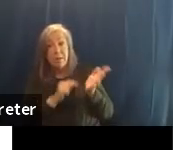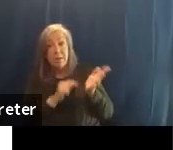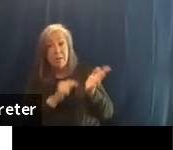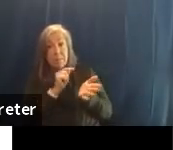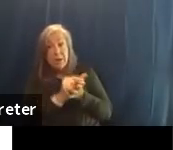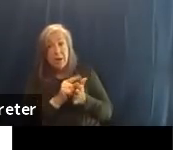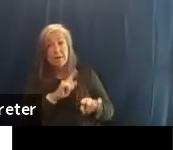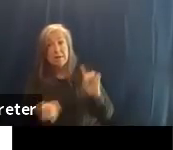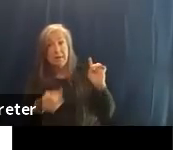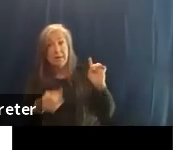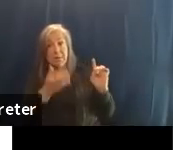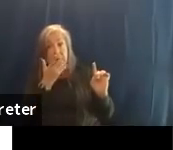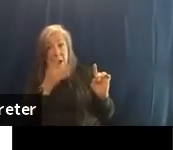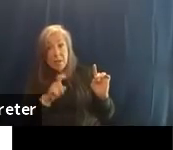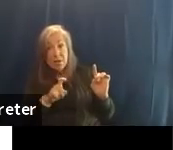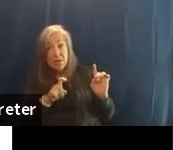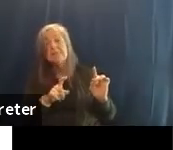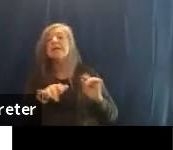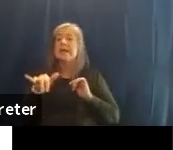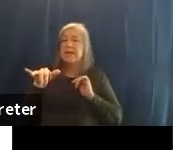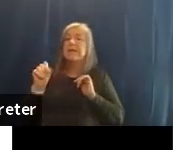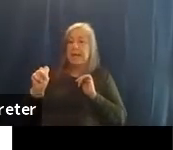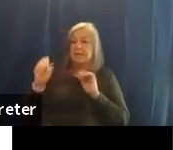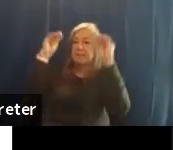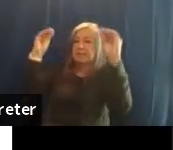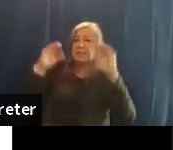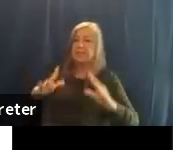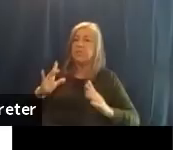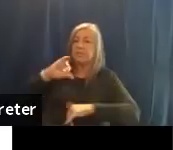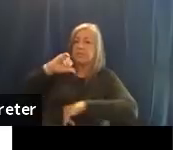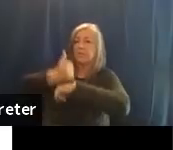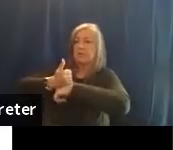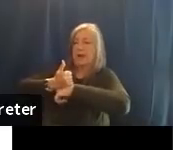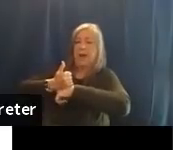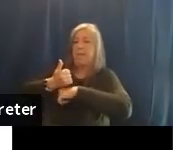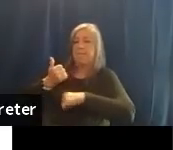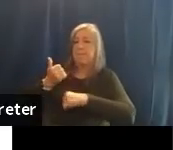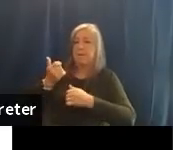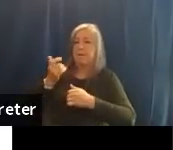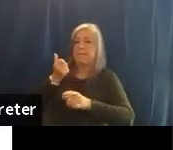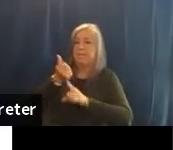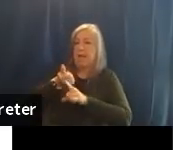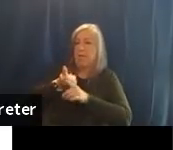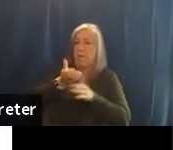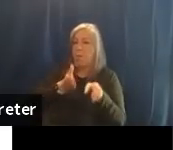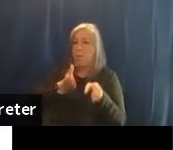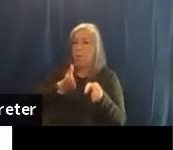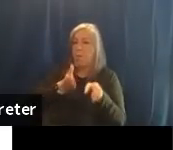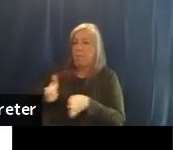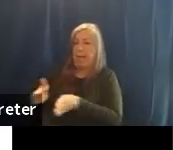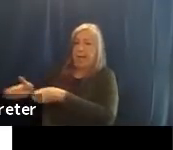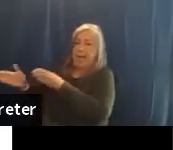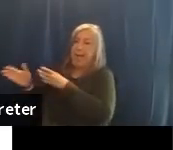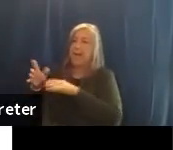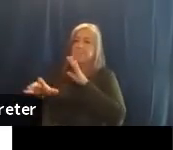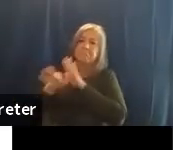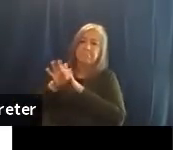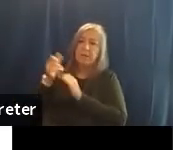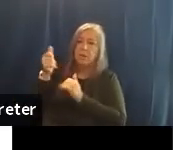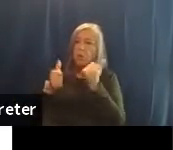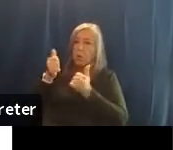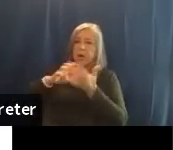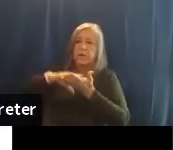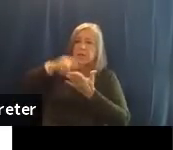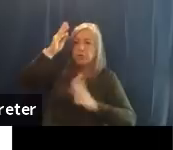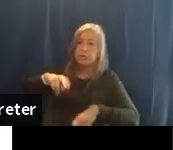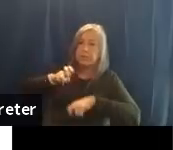this. And it doesn't matter which way they go, but they're just going to have to establish a pattern for identifying which seat the students will be in. And of course, we are asking the